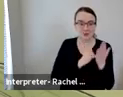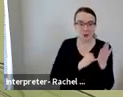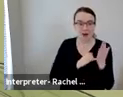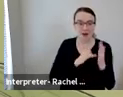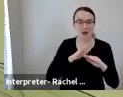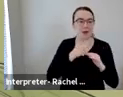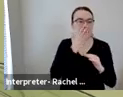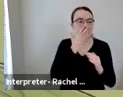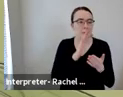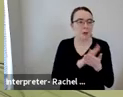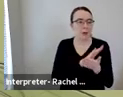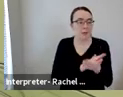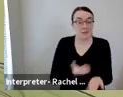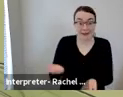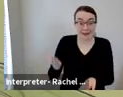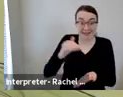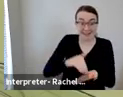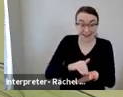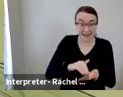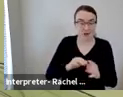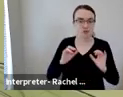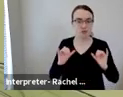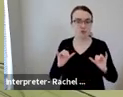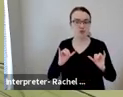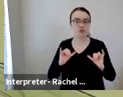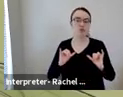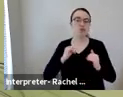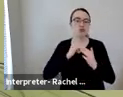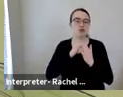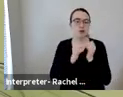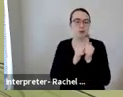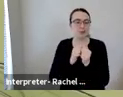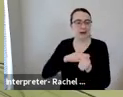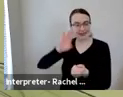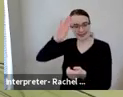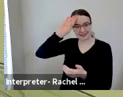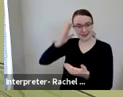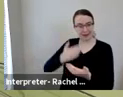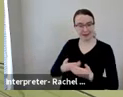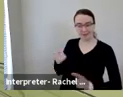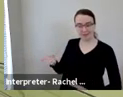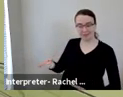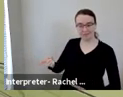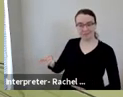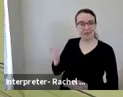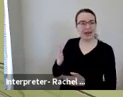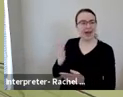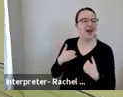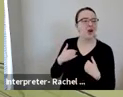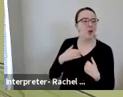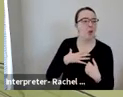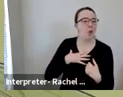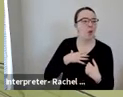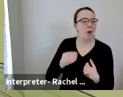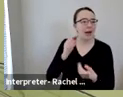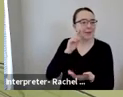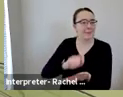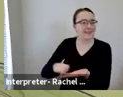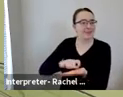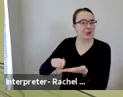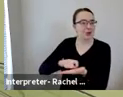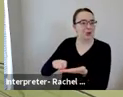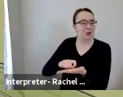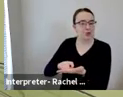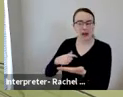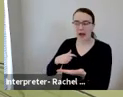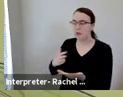colored papers again, and I was drawing with my son, and he had some white pencils, and I just used, you know, this